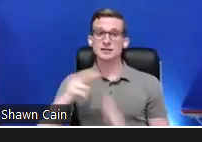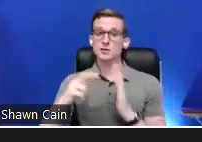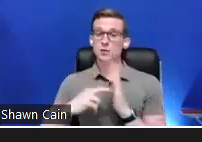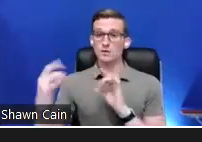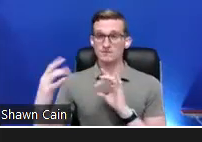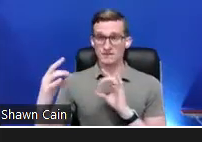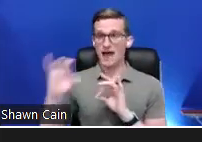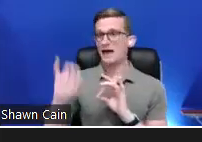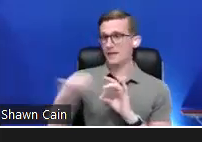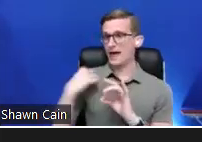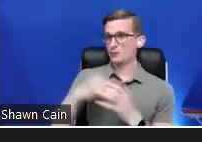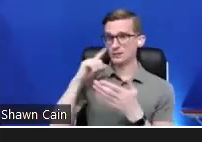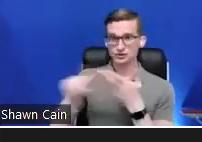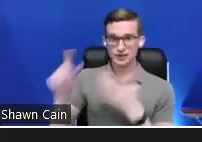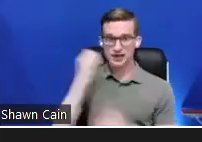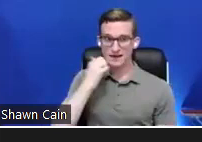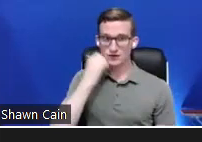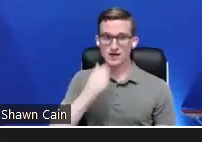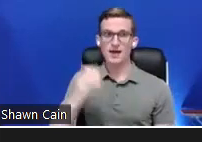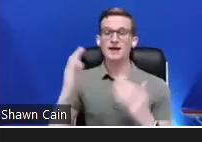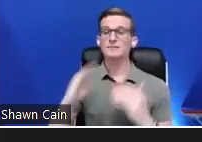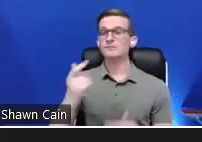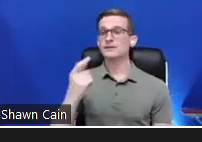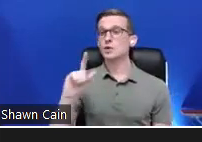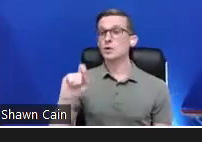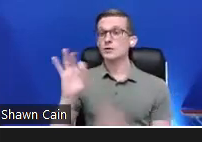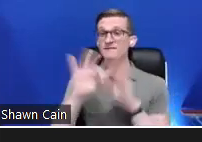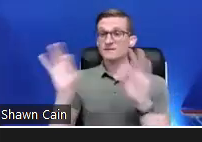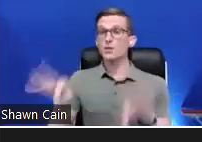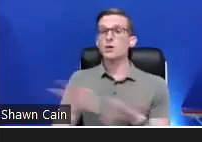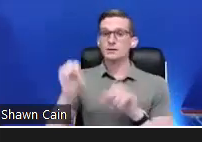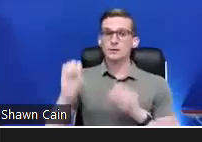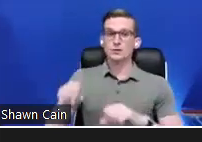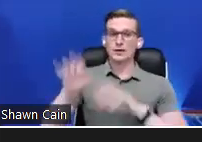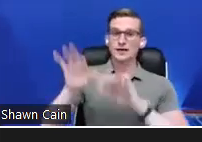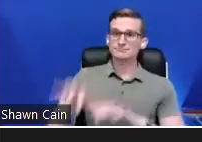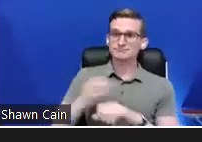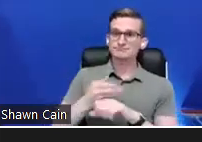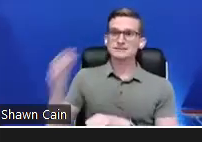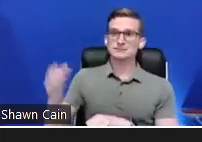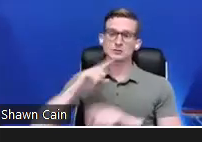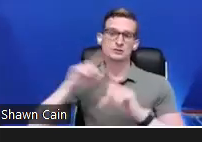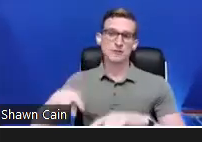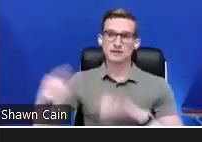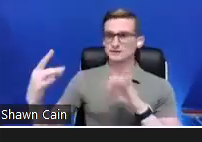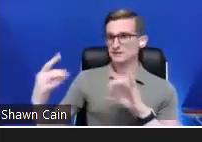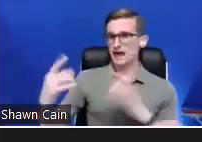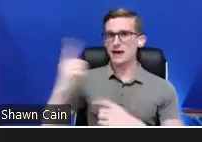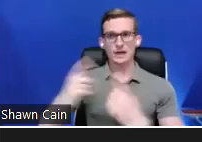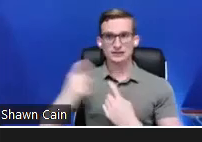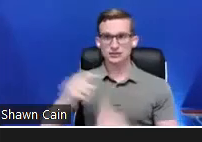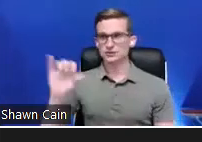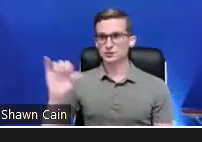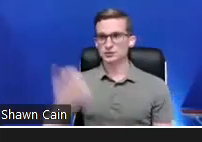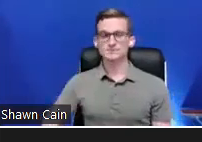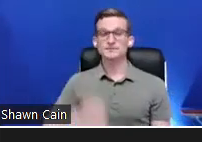where you can submit rule feedback or questions as well. So if we are running low on time today, please